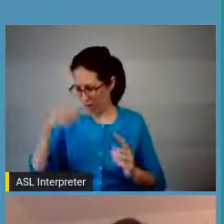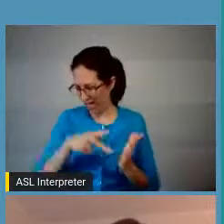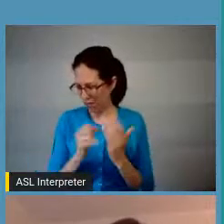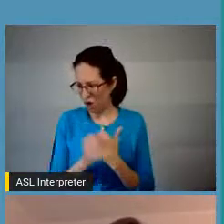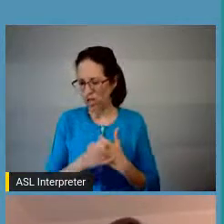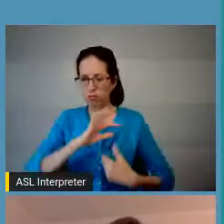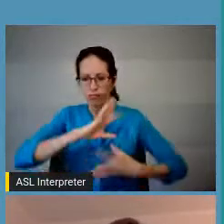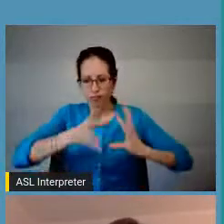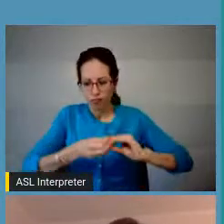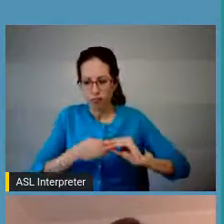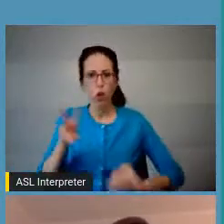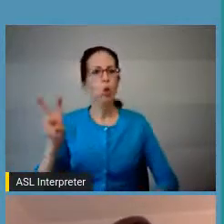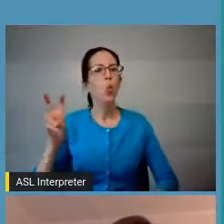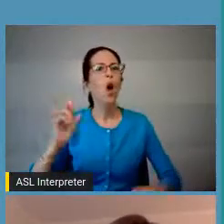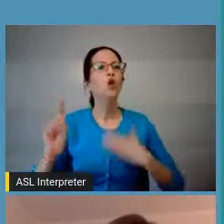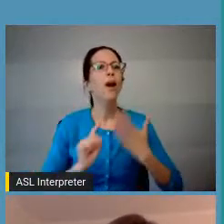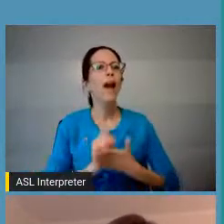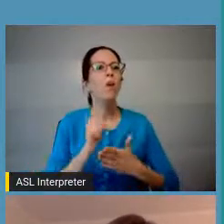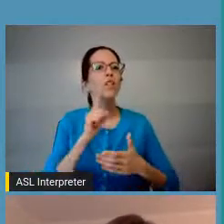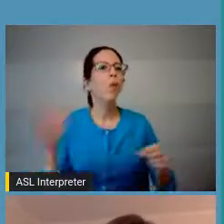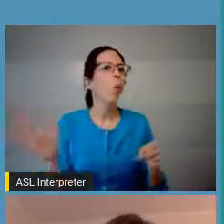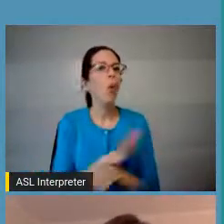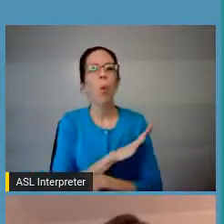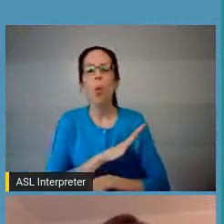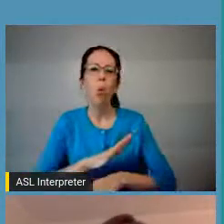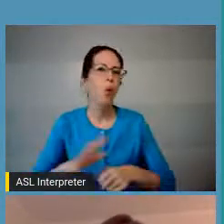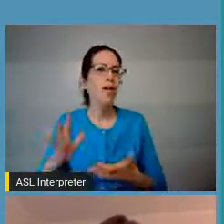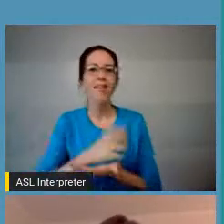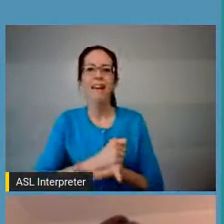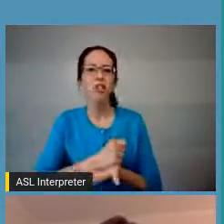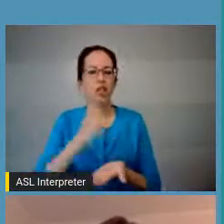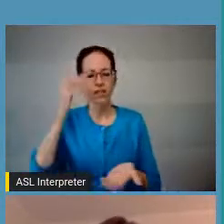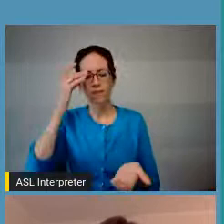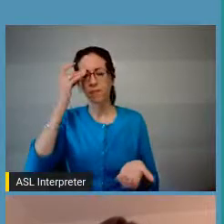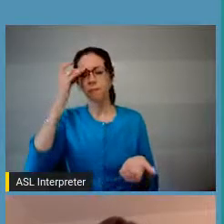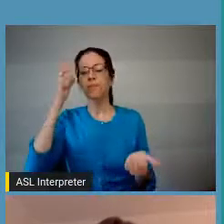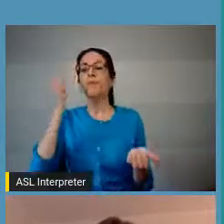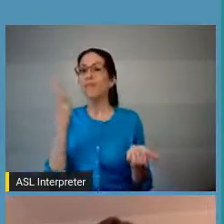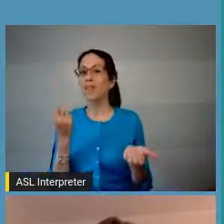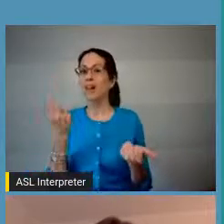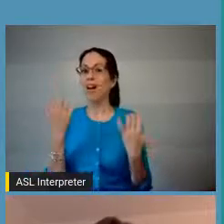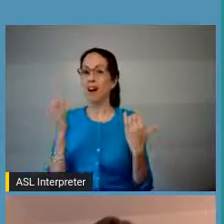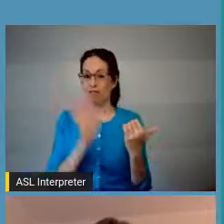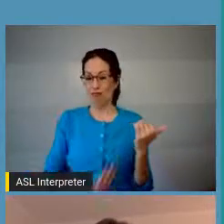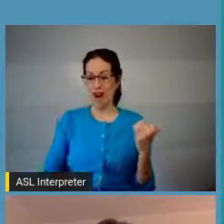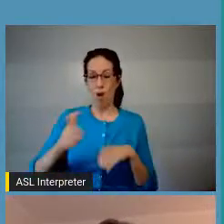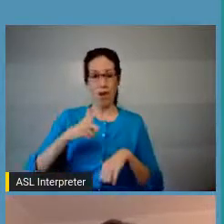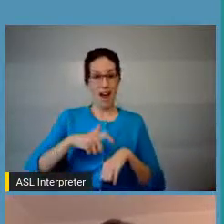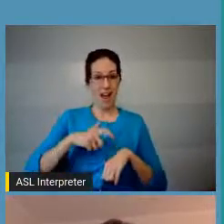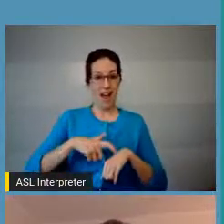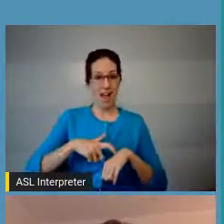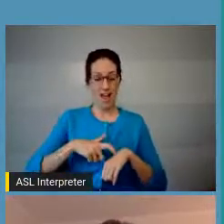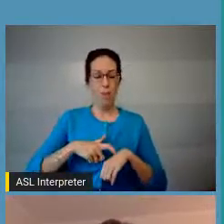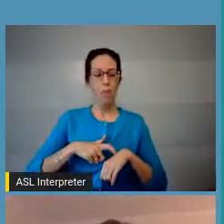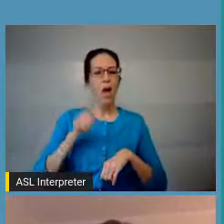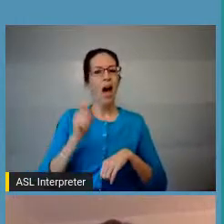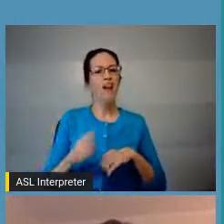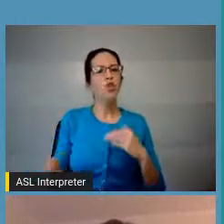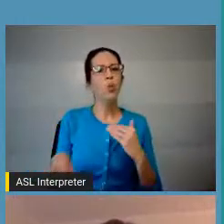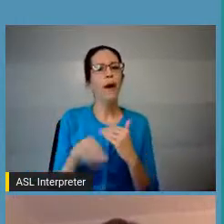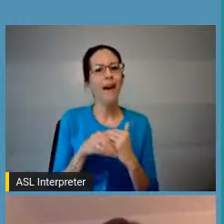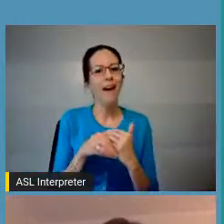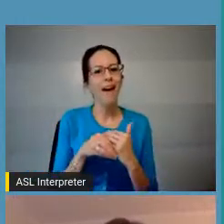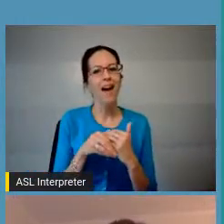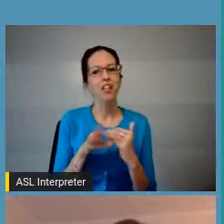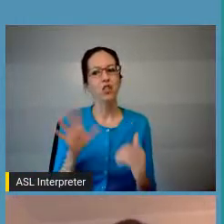done. However, I will say, either at this point or a little bit later, you need to pad that number with a contingency of at